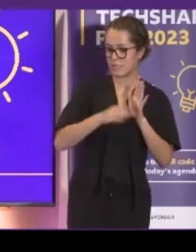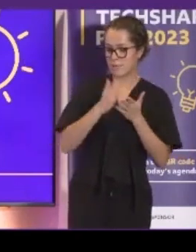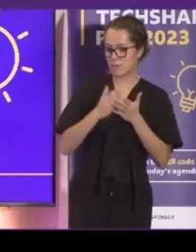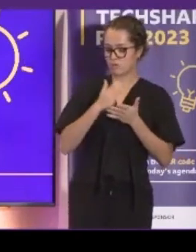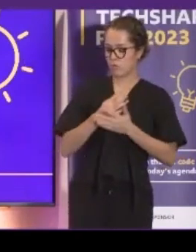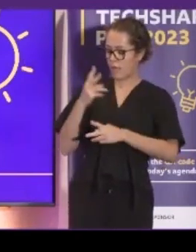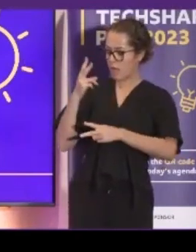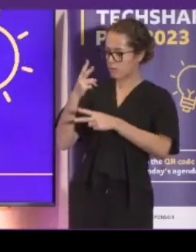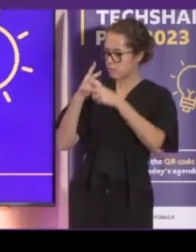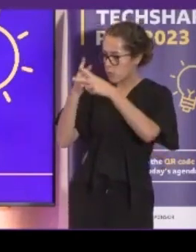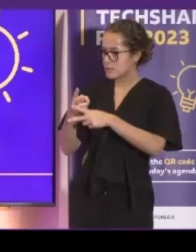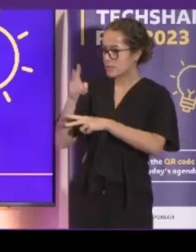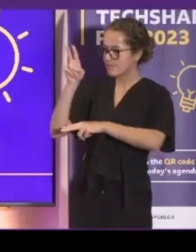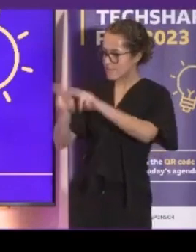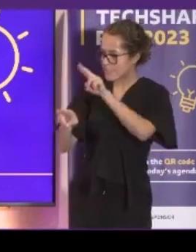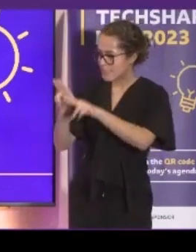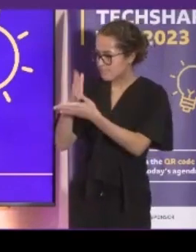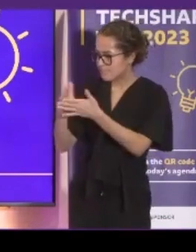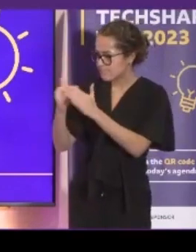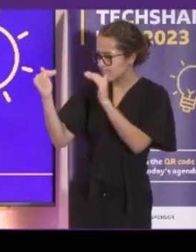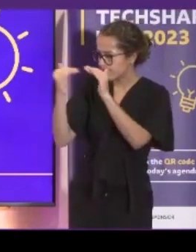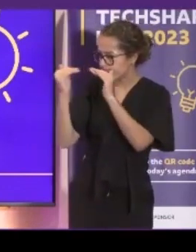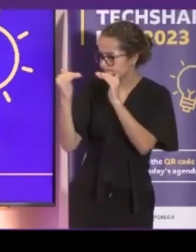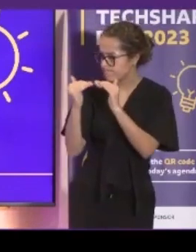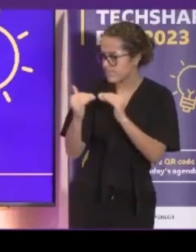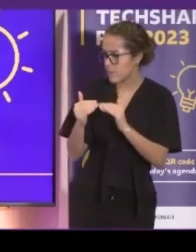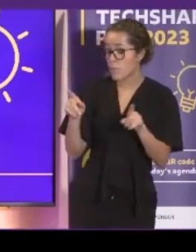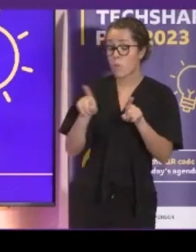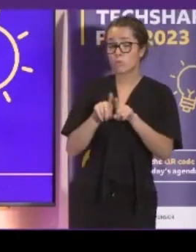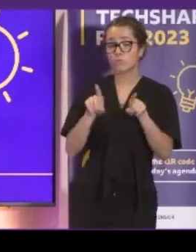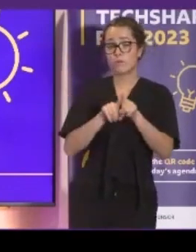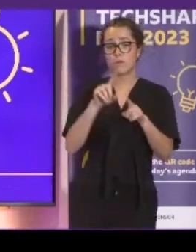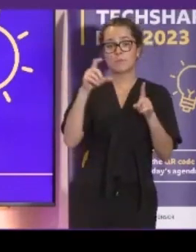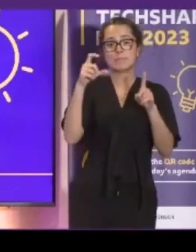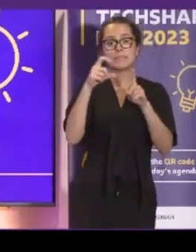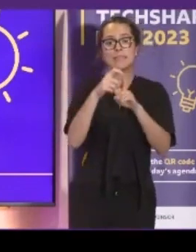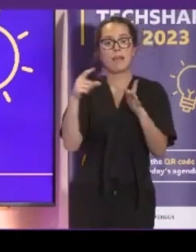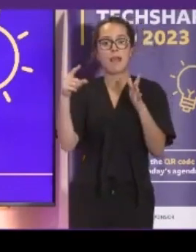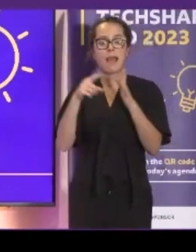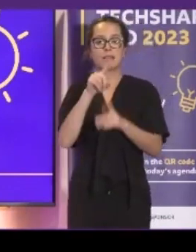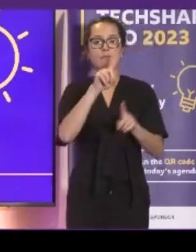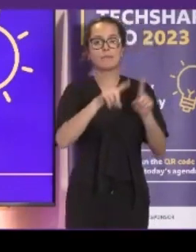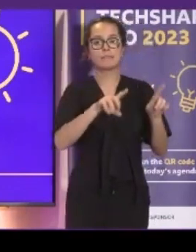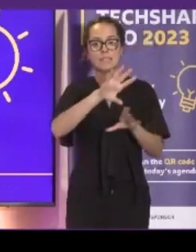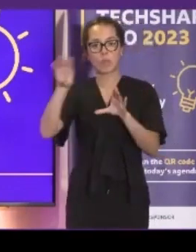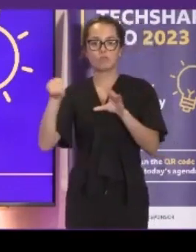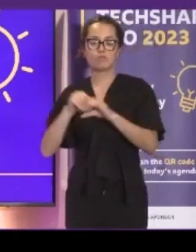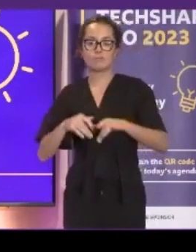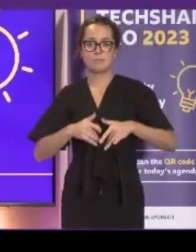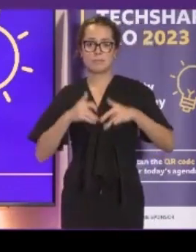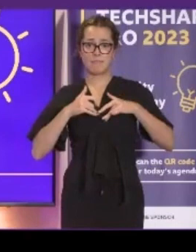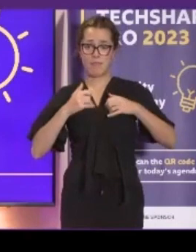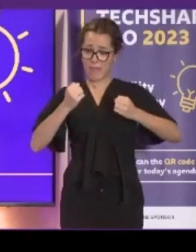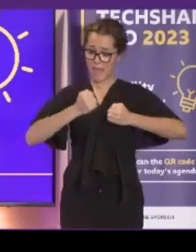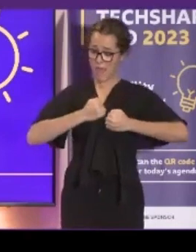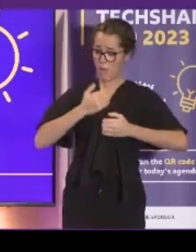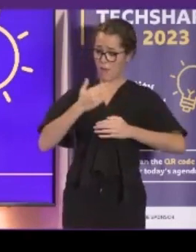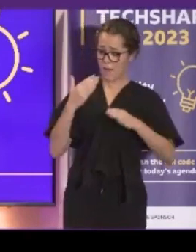perspective, but also from a D&I perspective. So are our suppliers diverse in